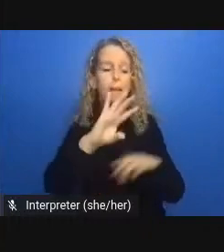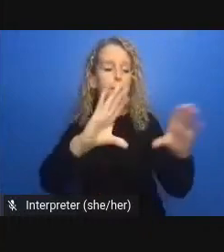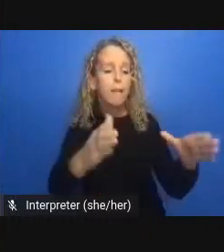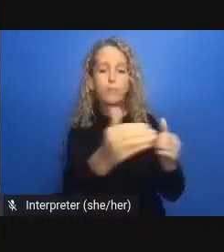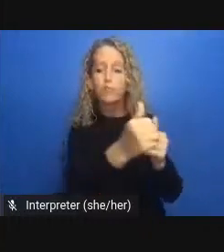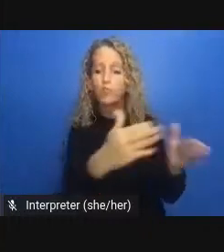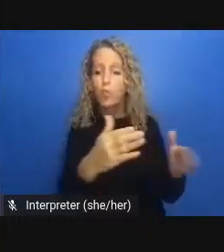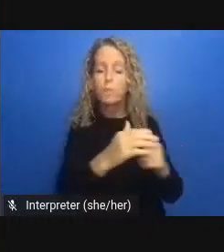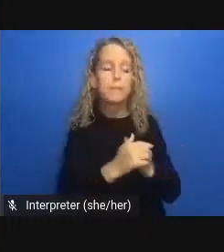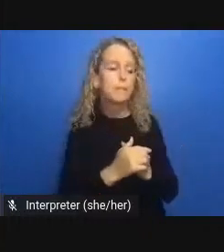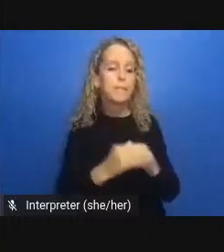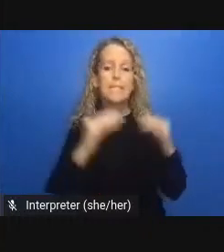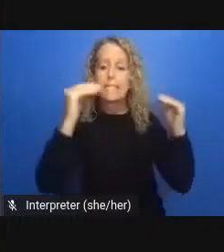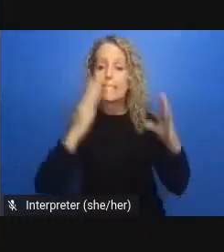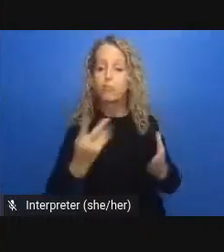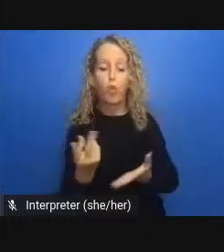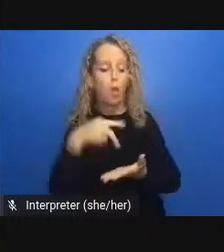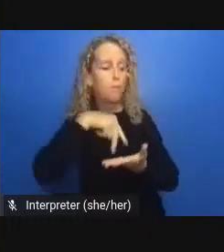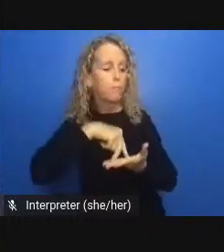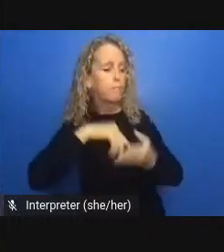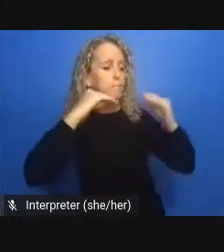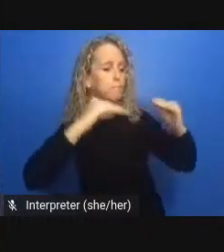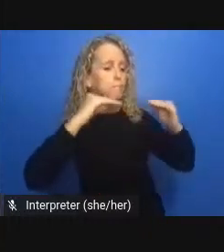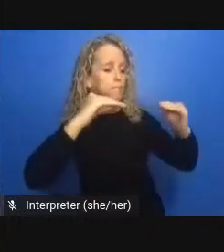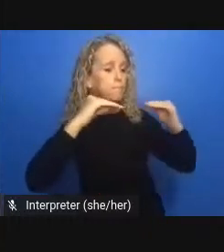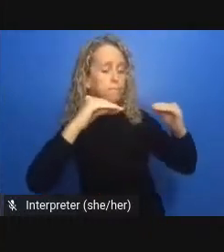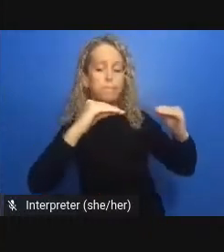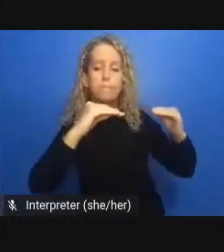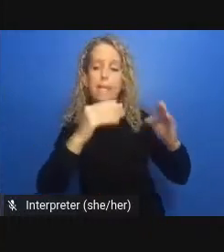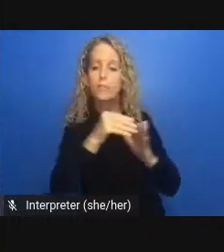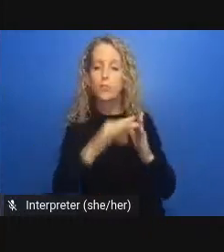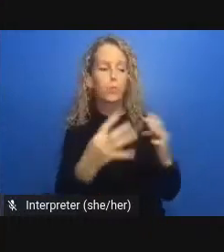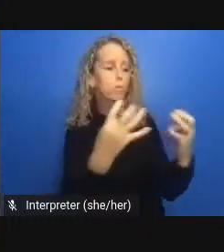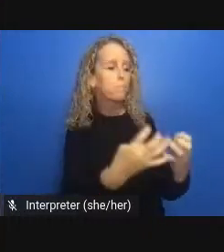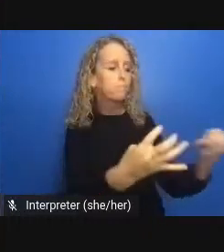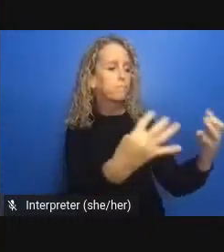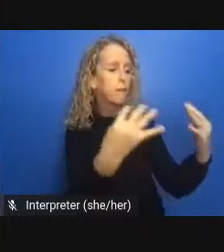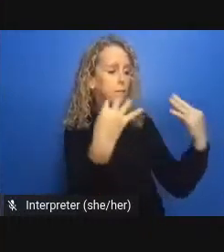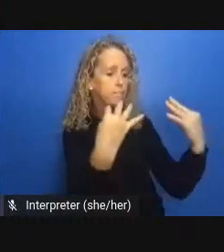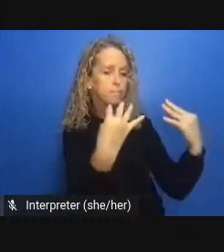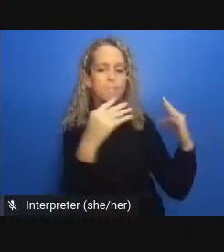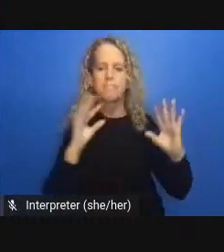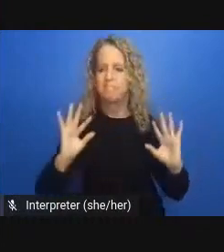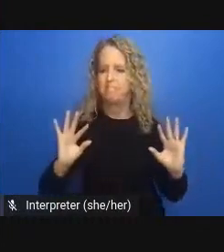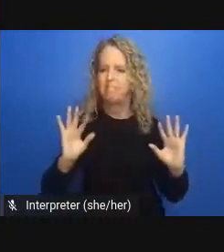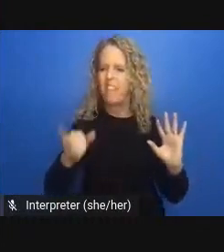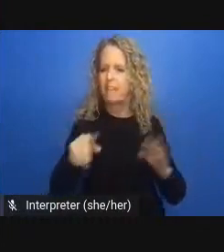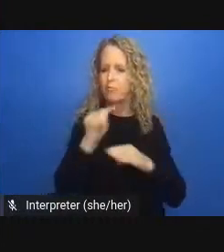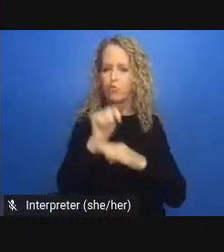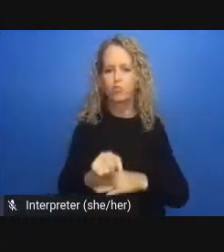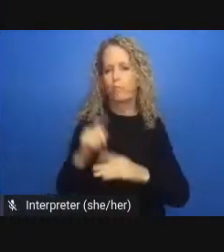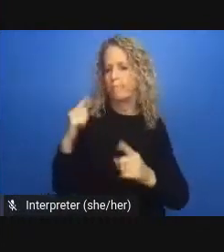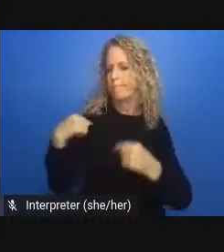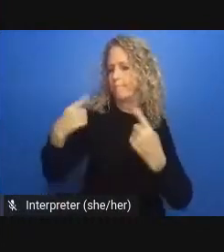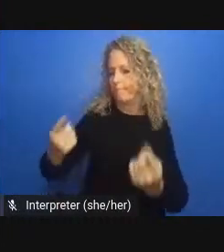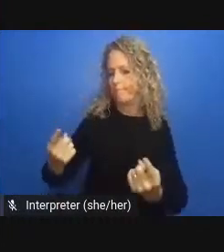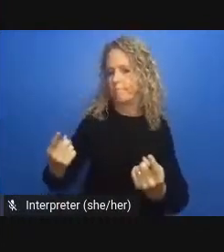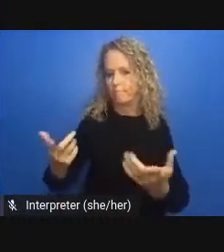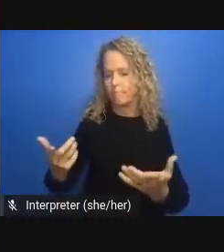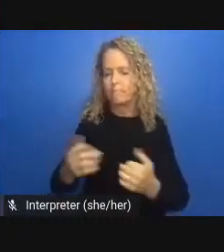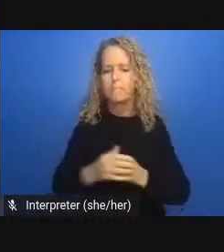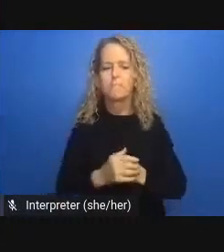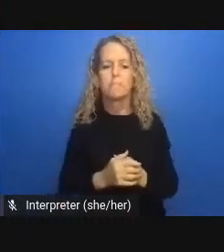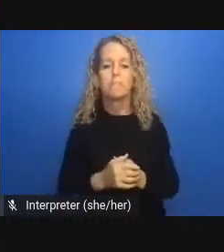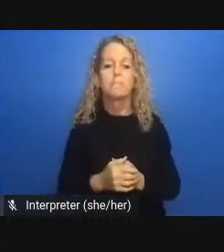of the classroom, and the teacher decides what students are going to learn. Now we've got the technologies and